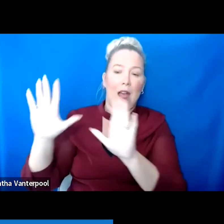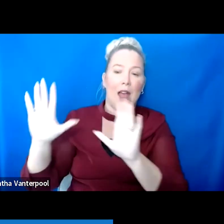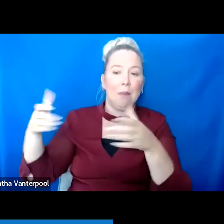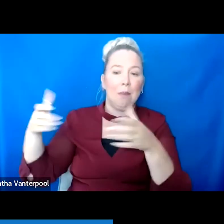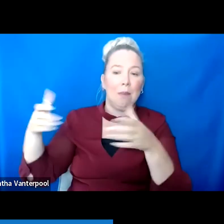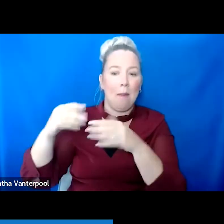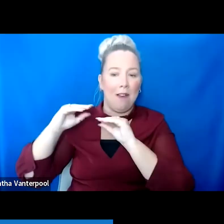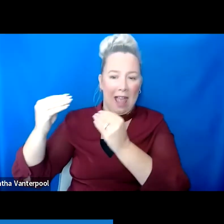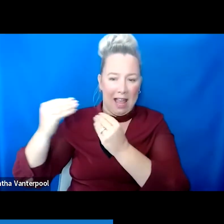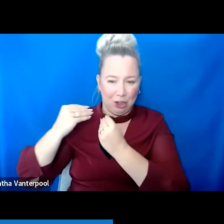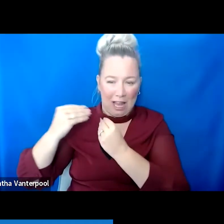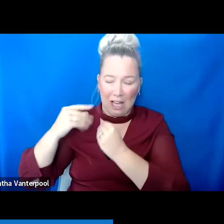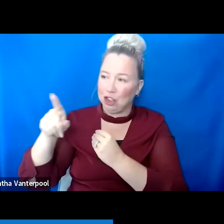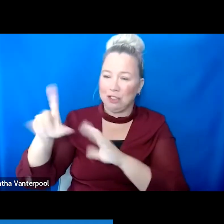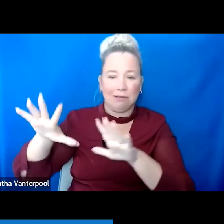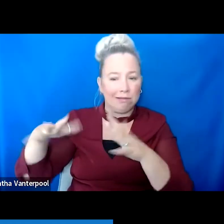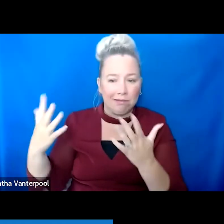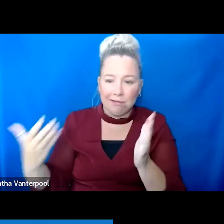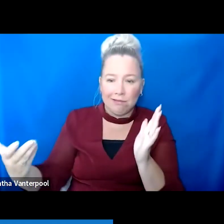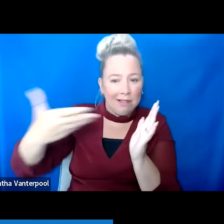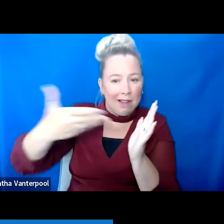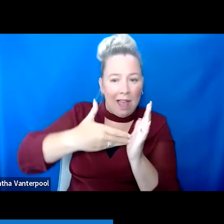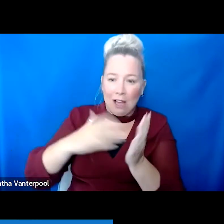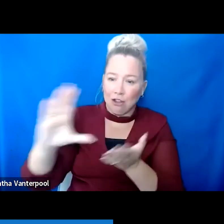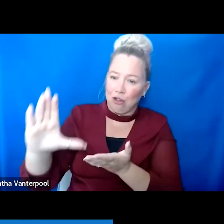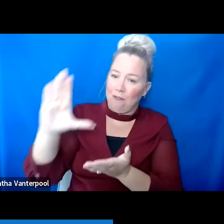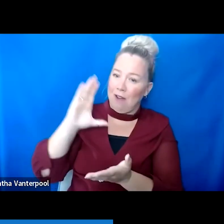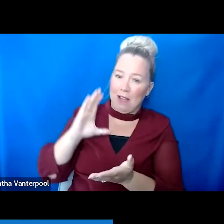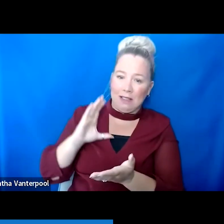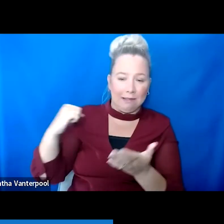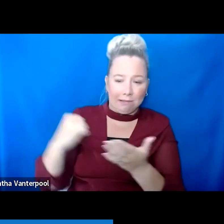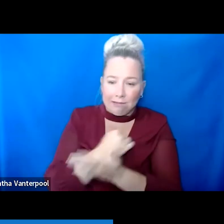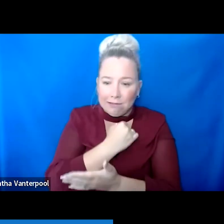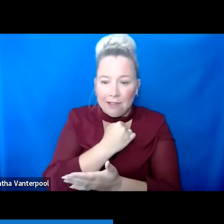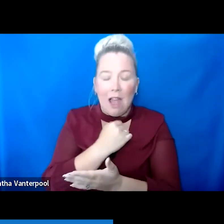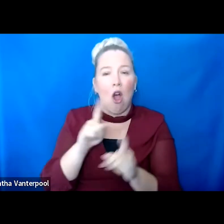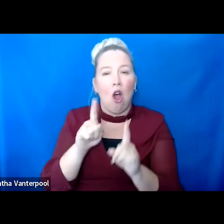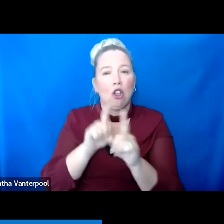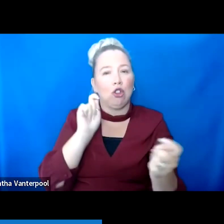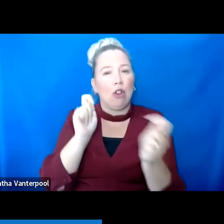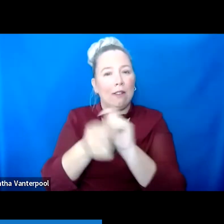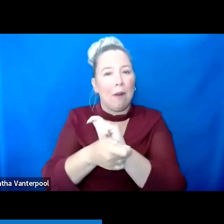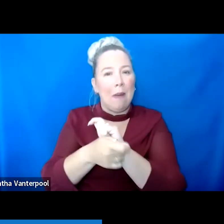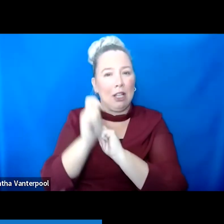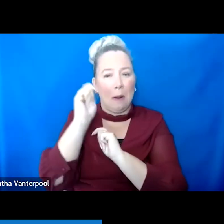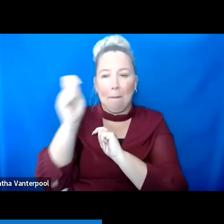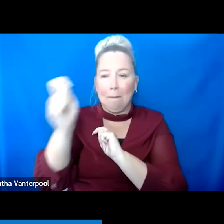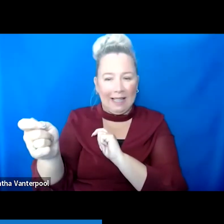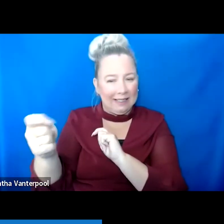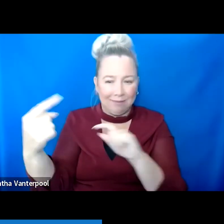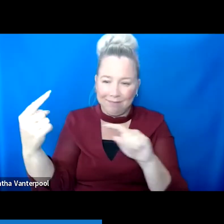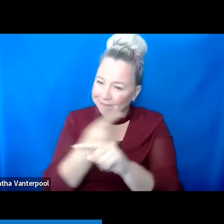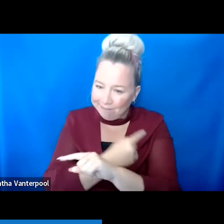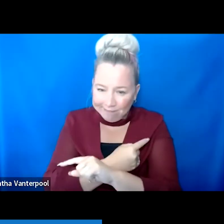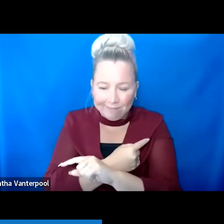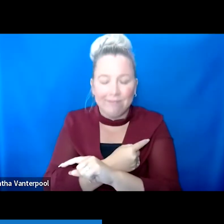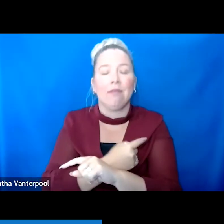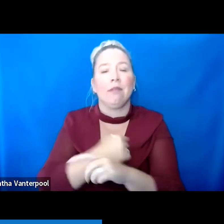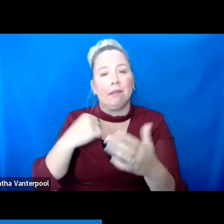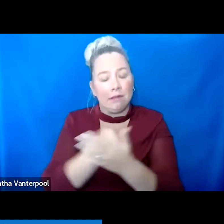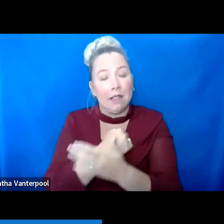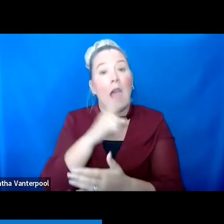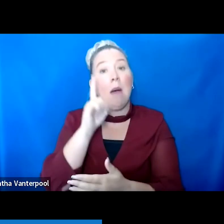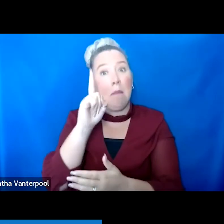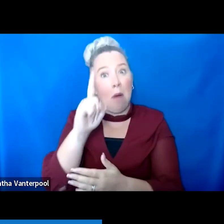and we didn't get extra funding through the transformation bids. However, what's really